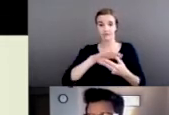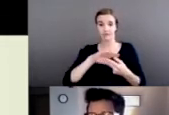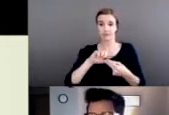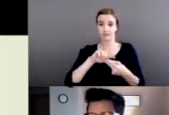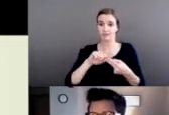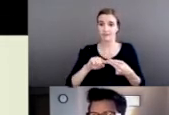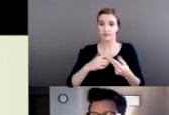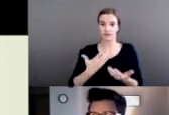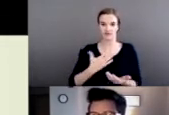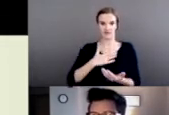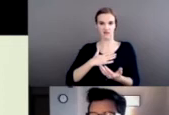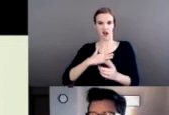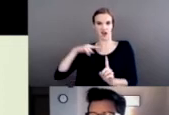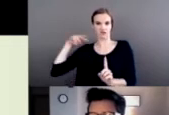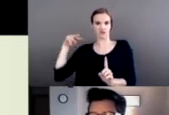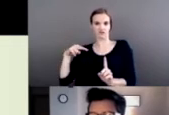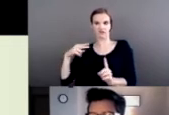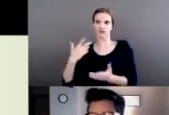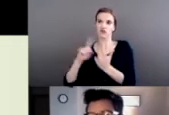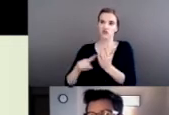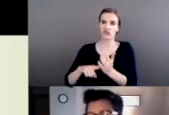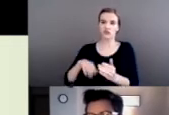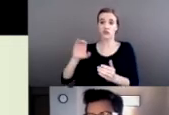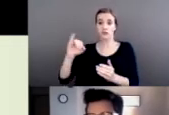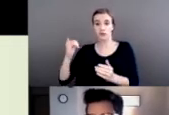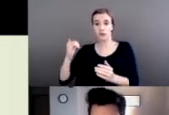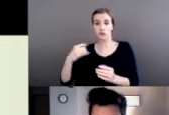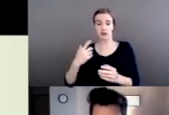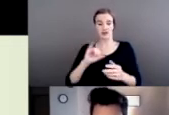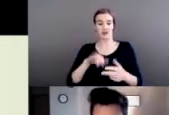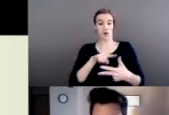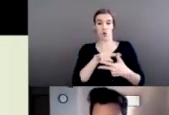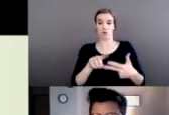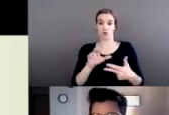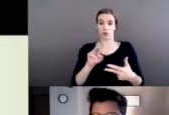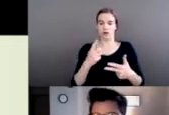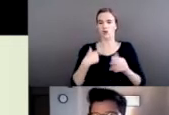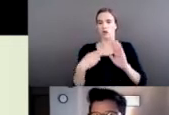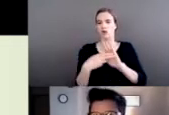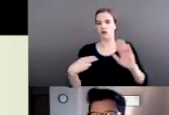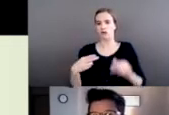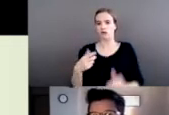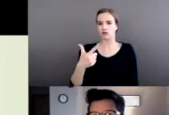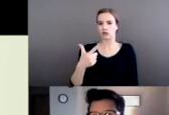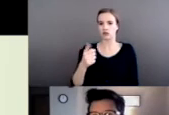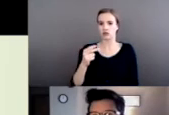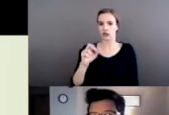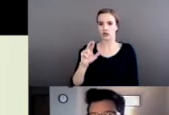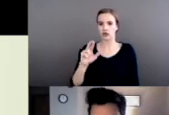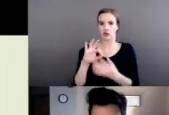research world, in the criminal justice world, we call these gender-based crimes. And that's because the victim is